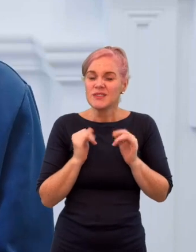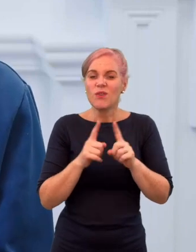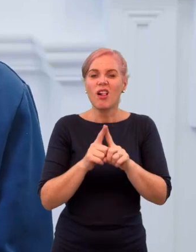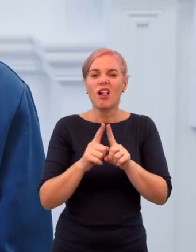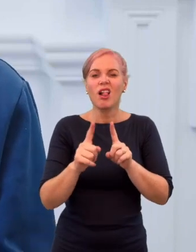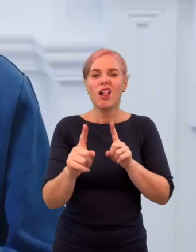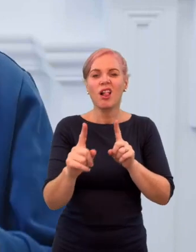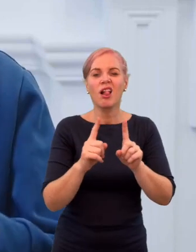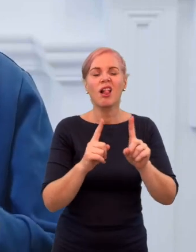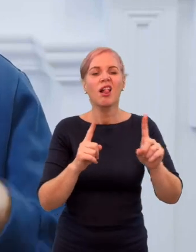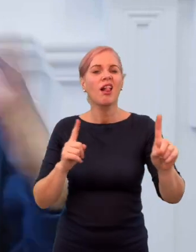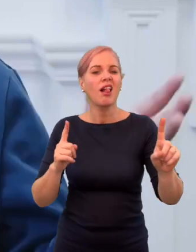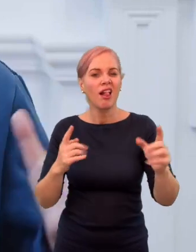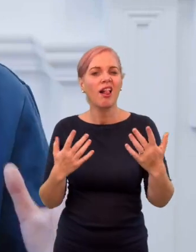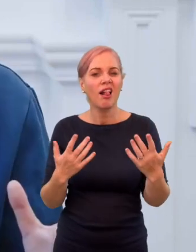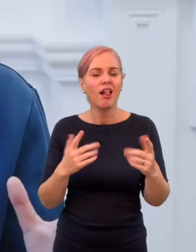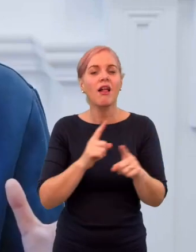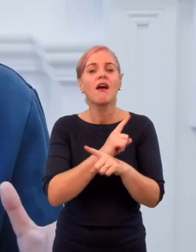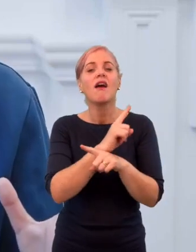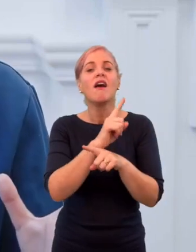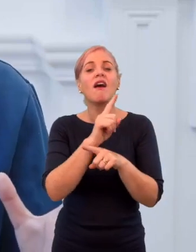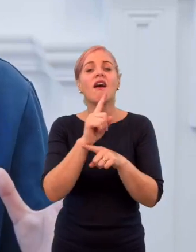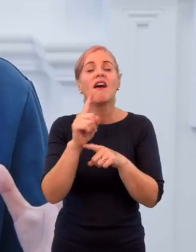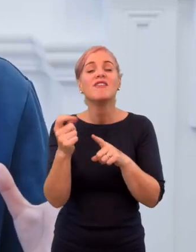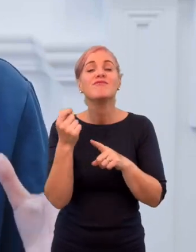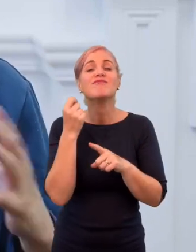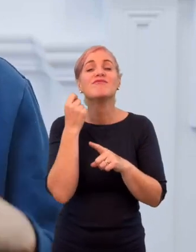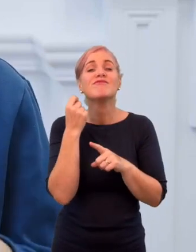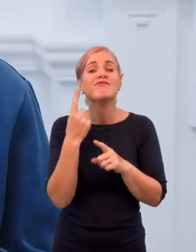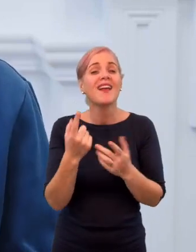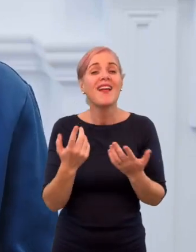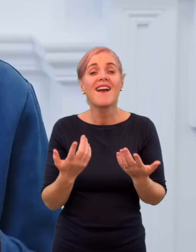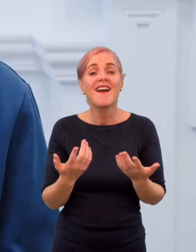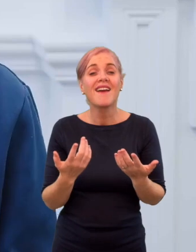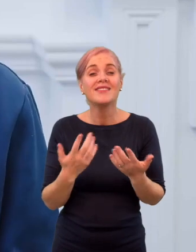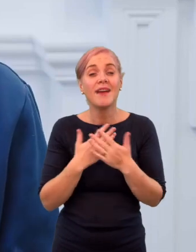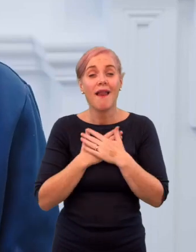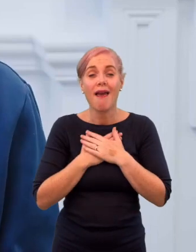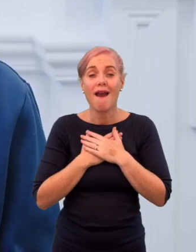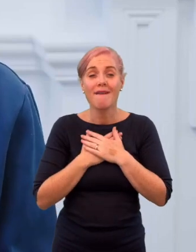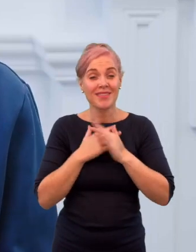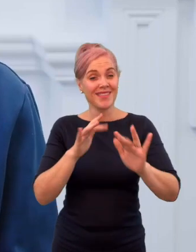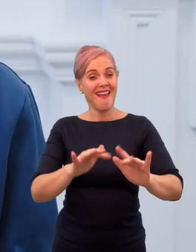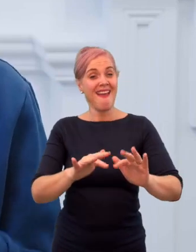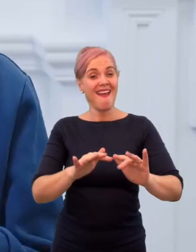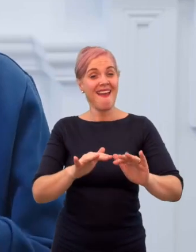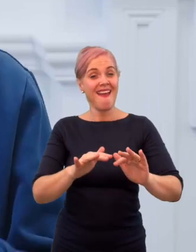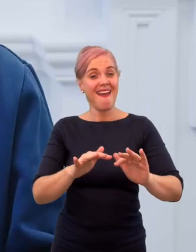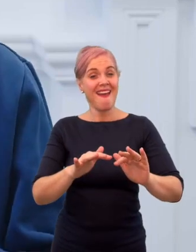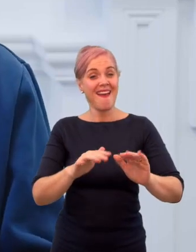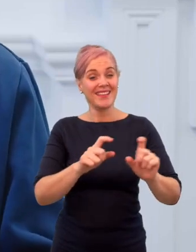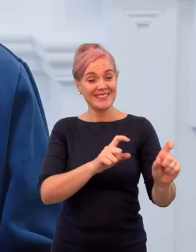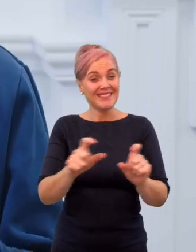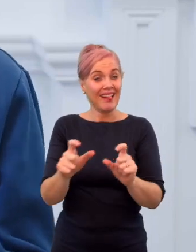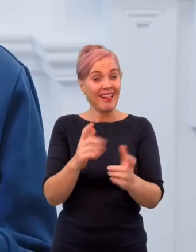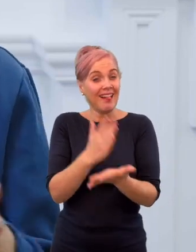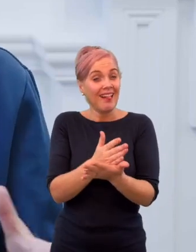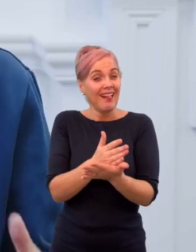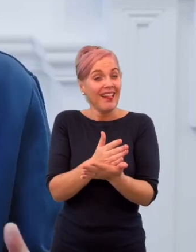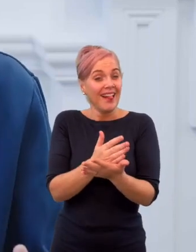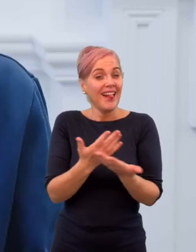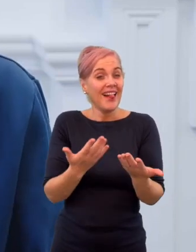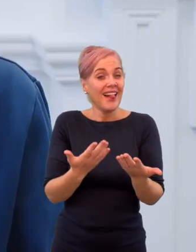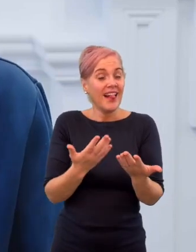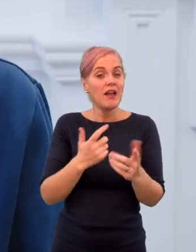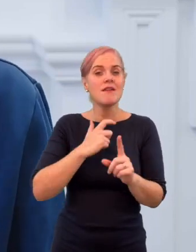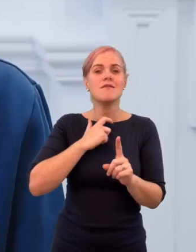toxic environment, they all sort of parted ways, and they don't realise until later on that common love that was still there is